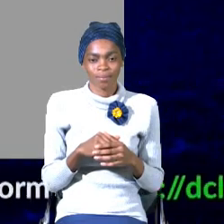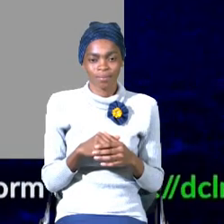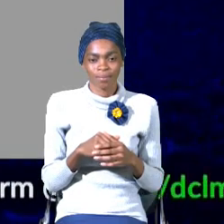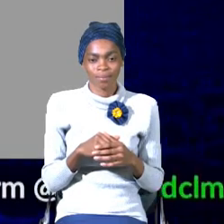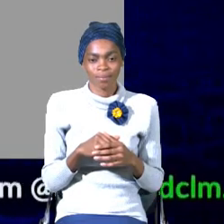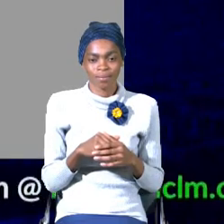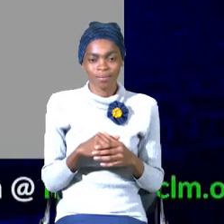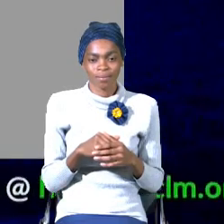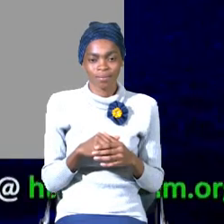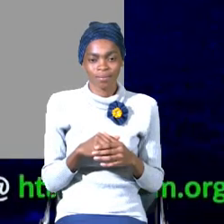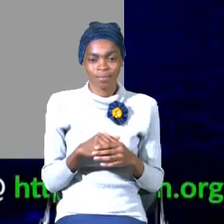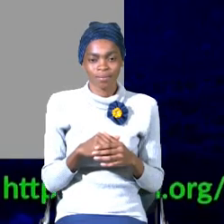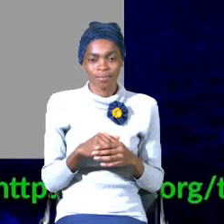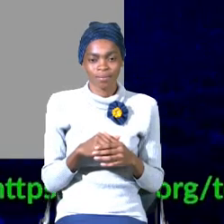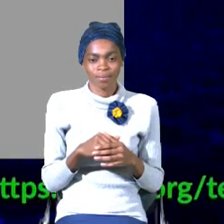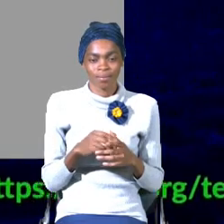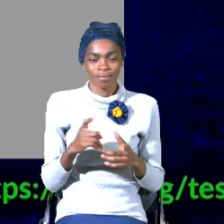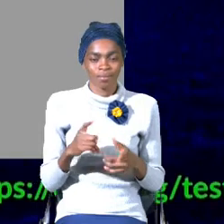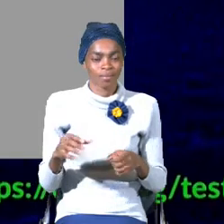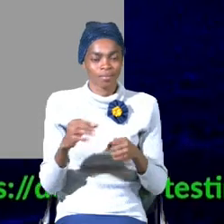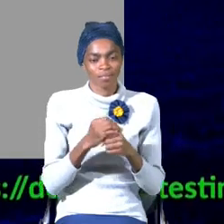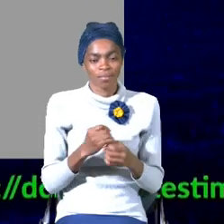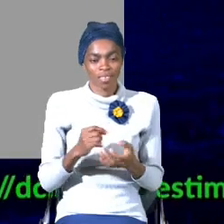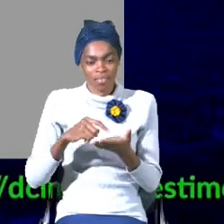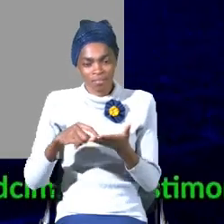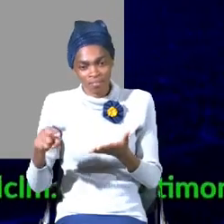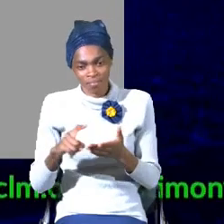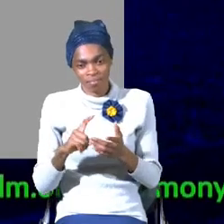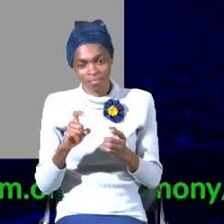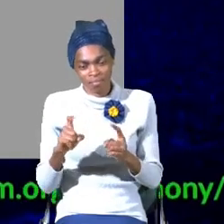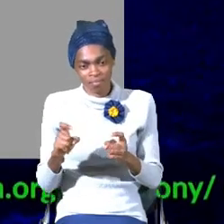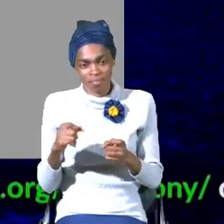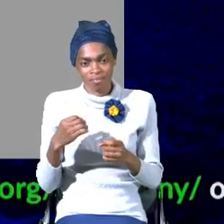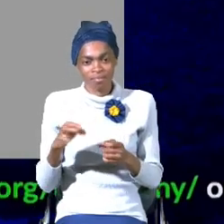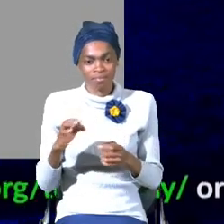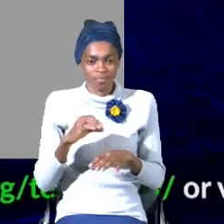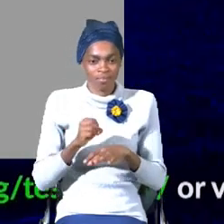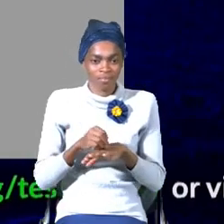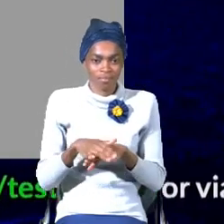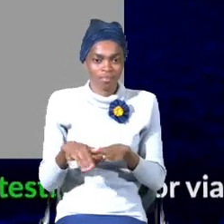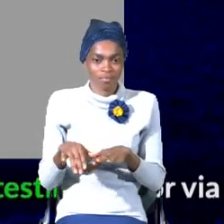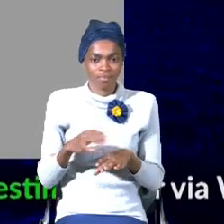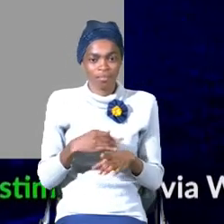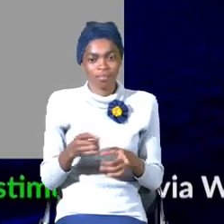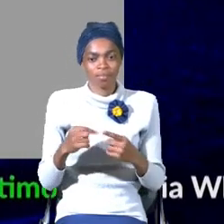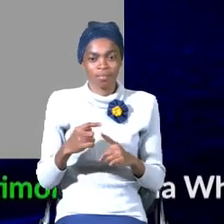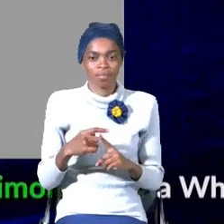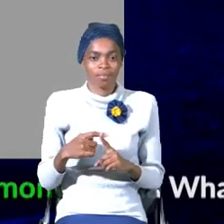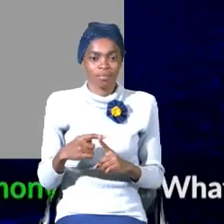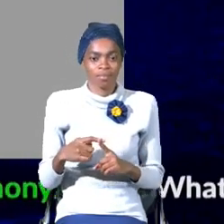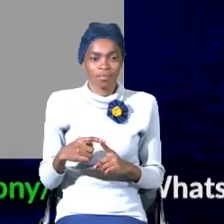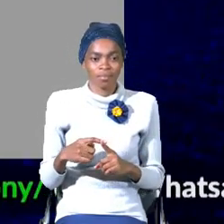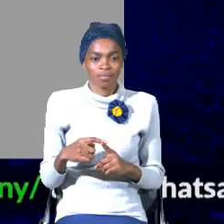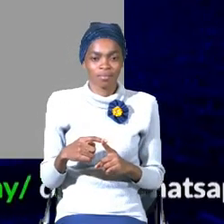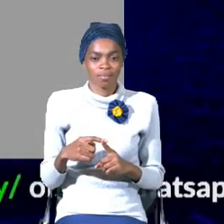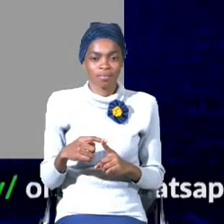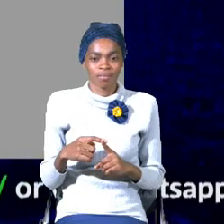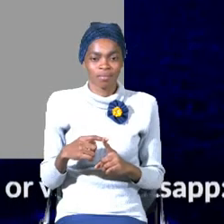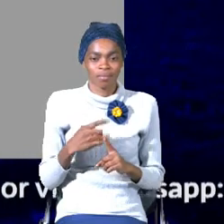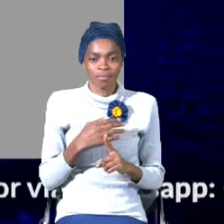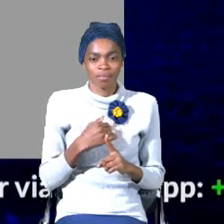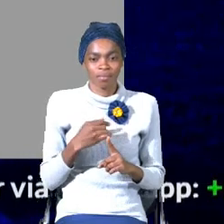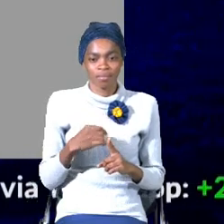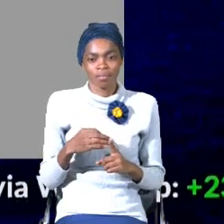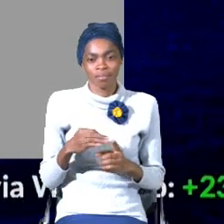positive. I prayed about it, I called some of my leaders, I told them about